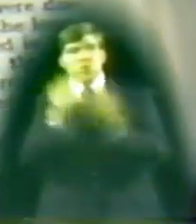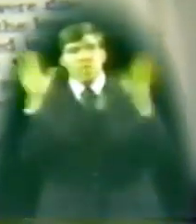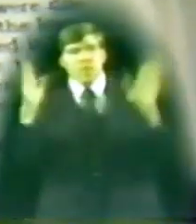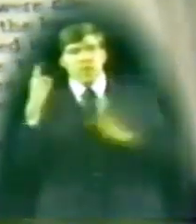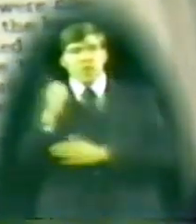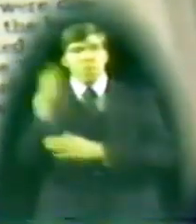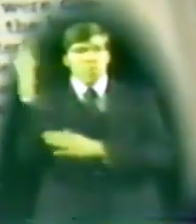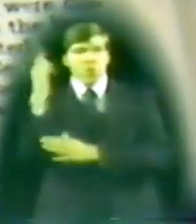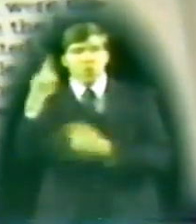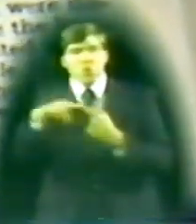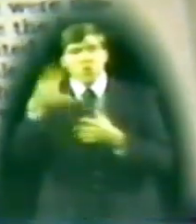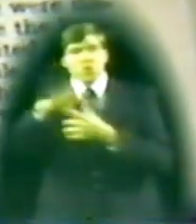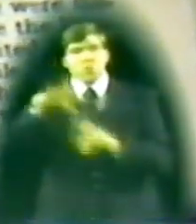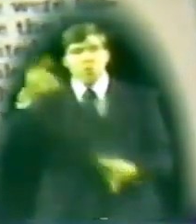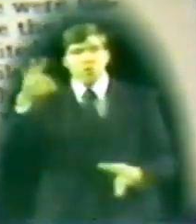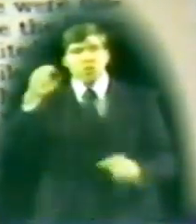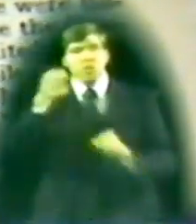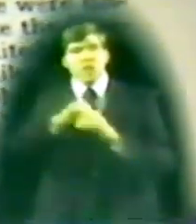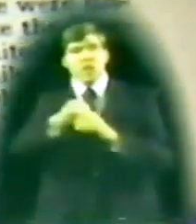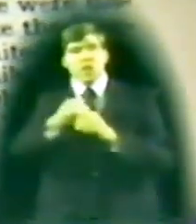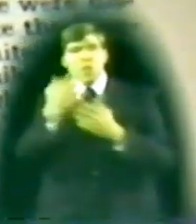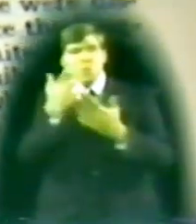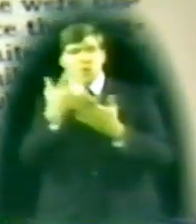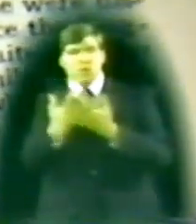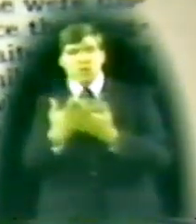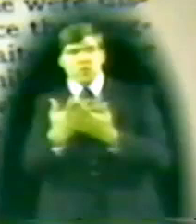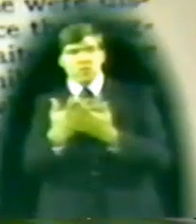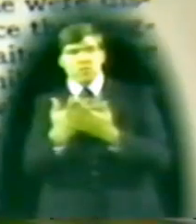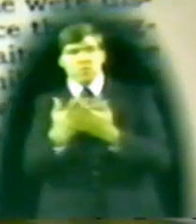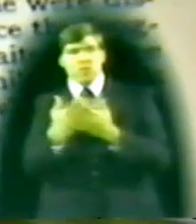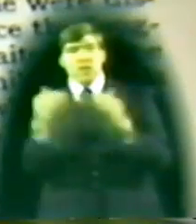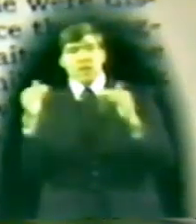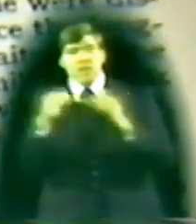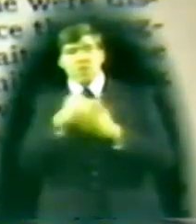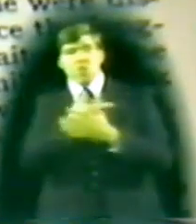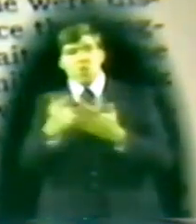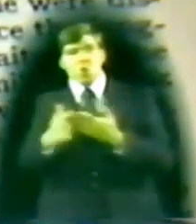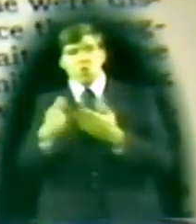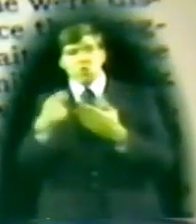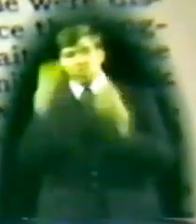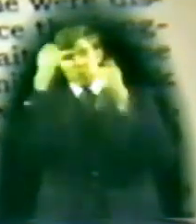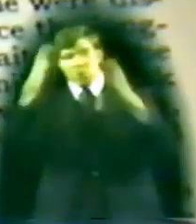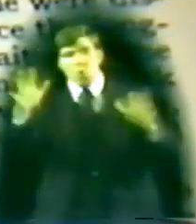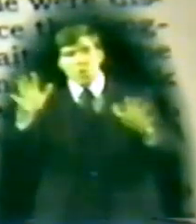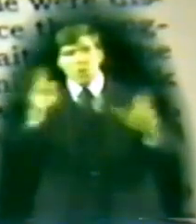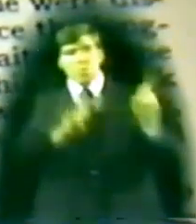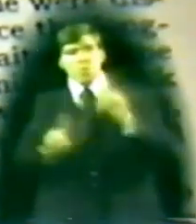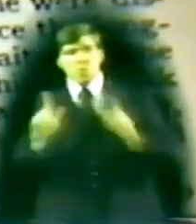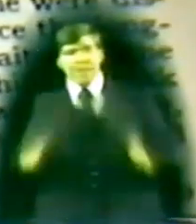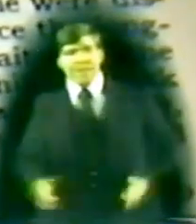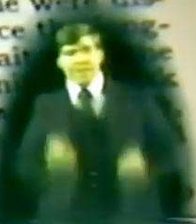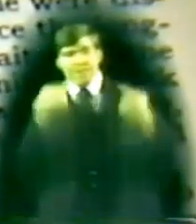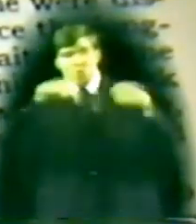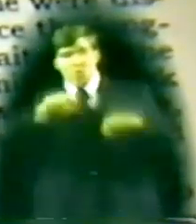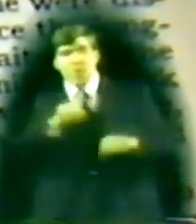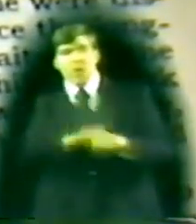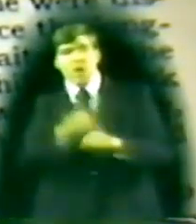he preached unto the spirits in prison, even to those disobedient mortals who lived during the days of